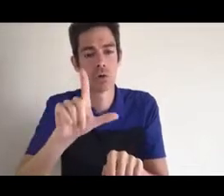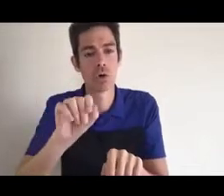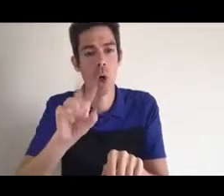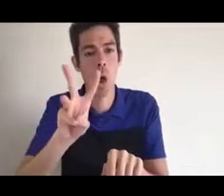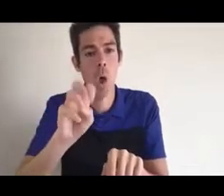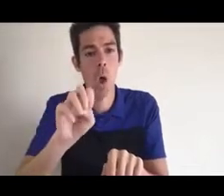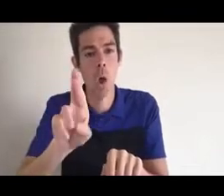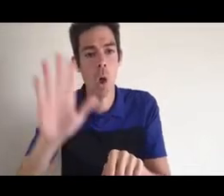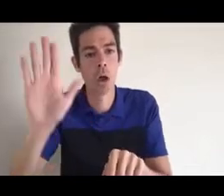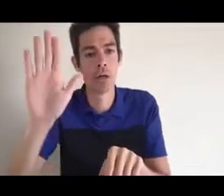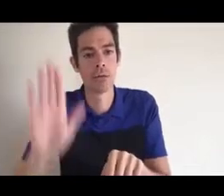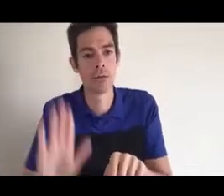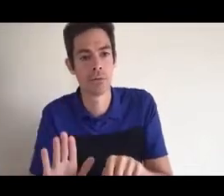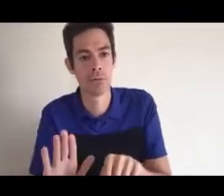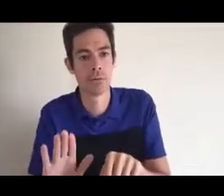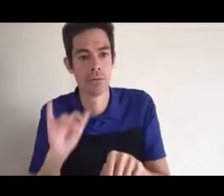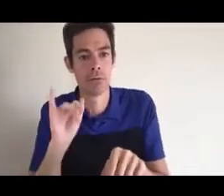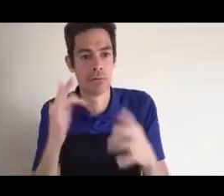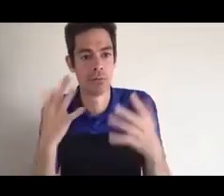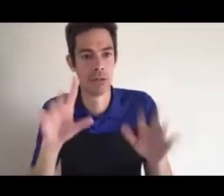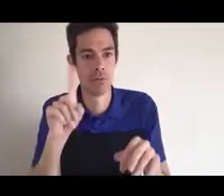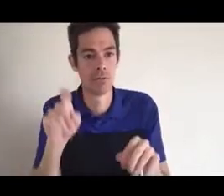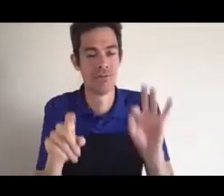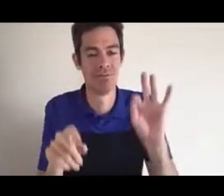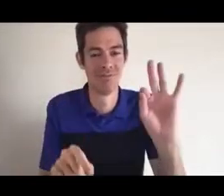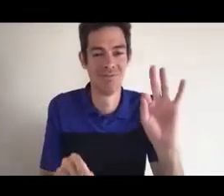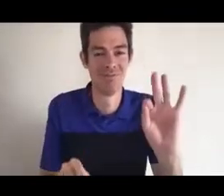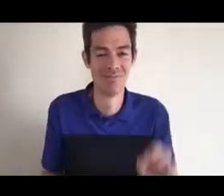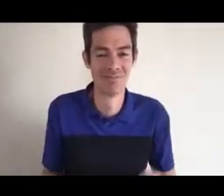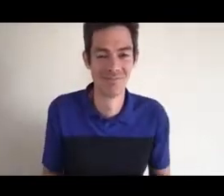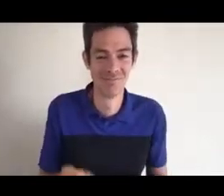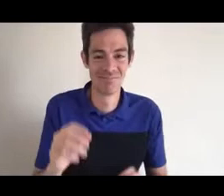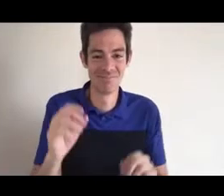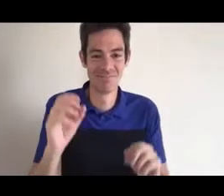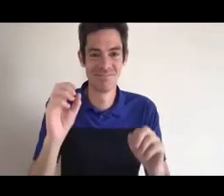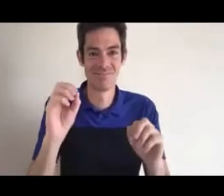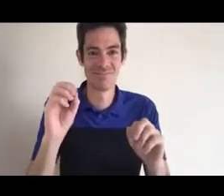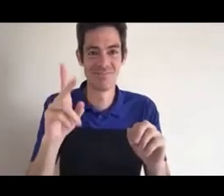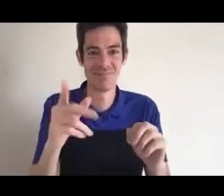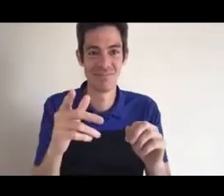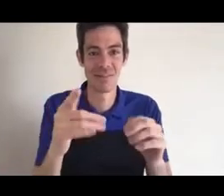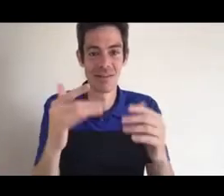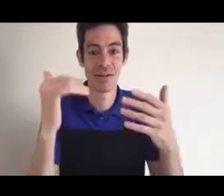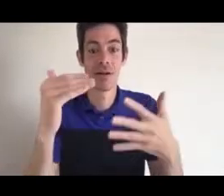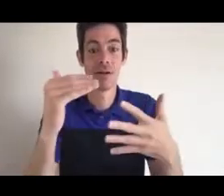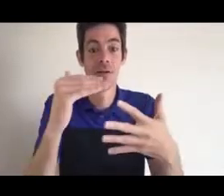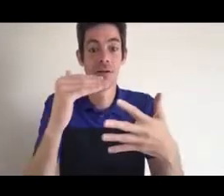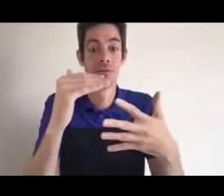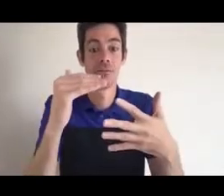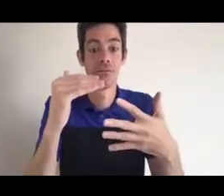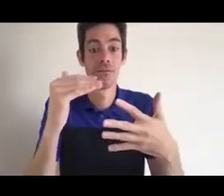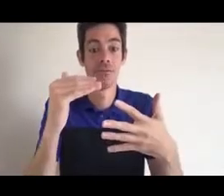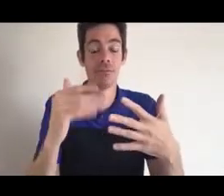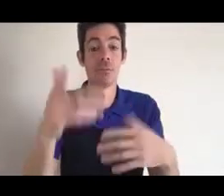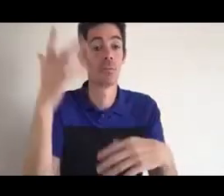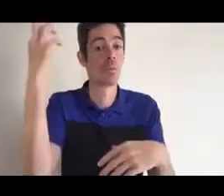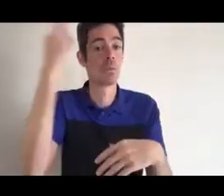Alb or Alib, can you lower your hand from before? Okay.